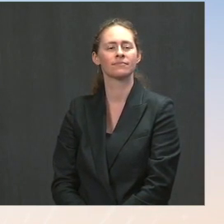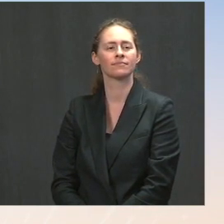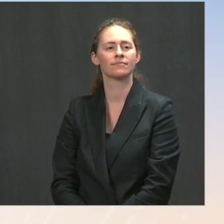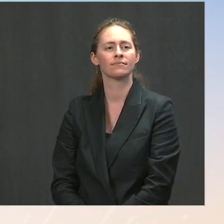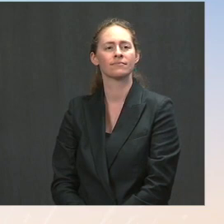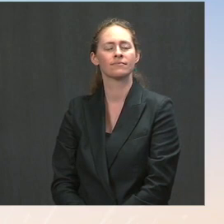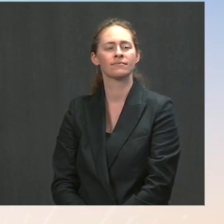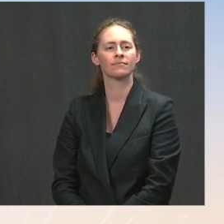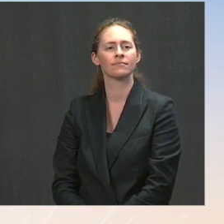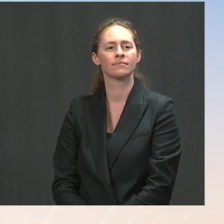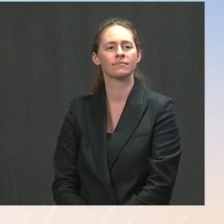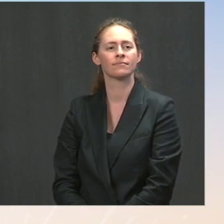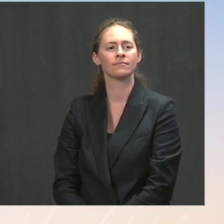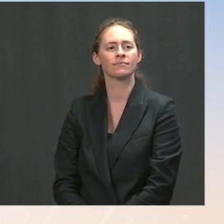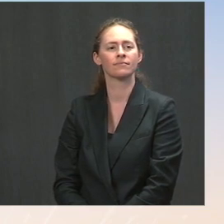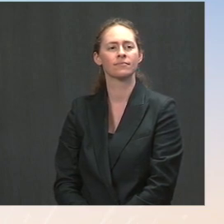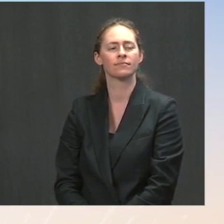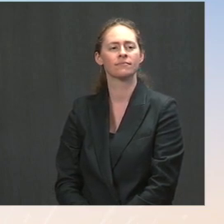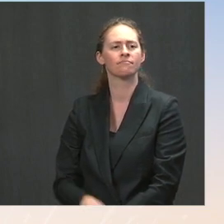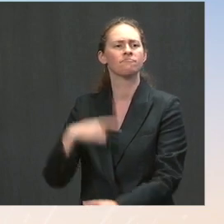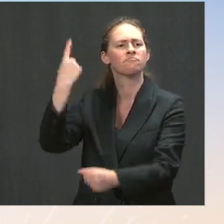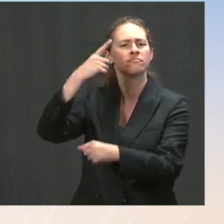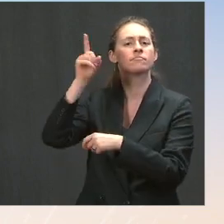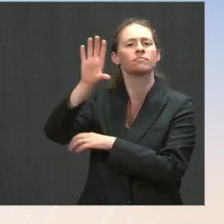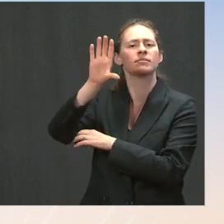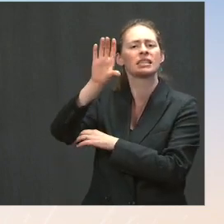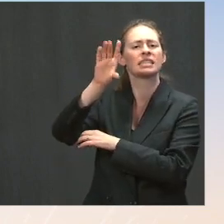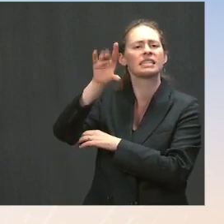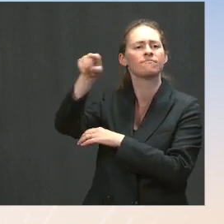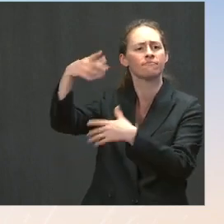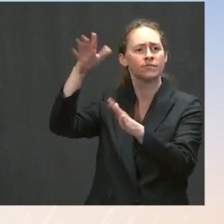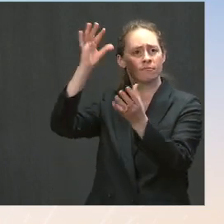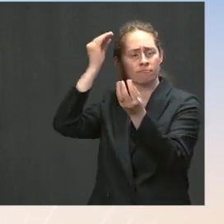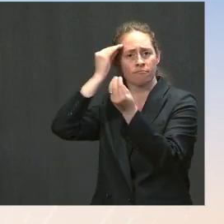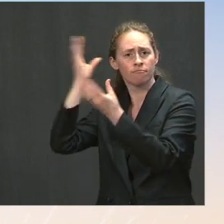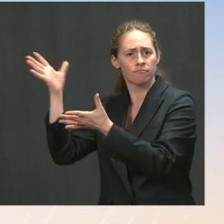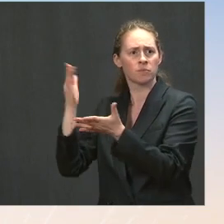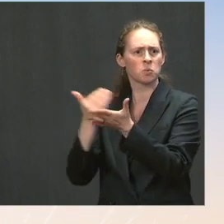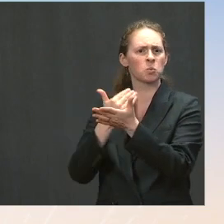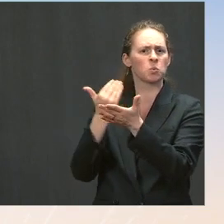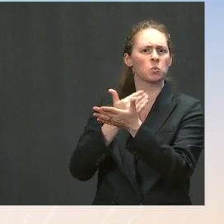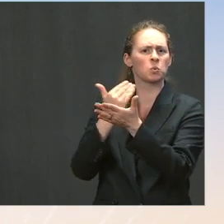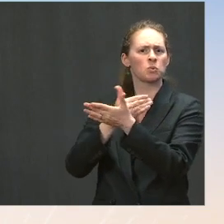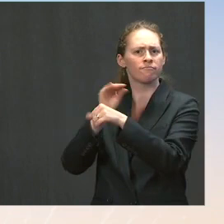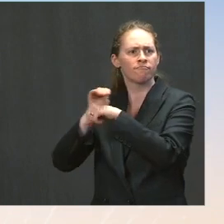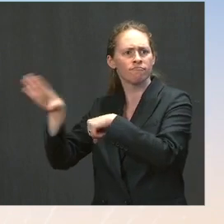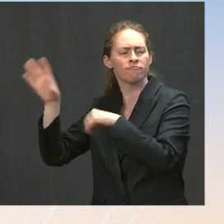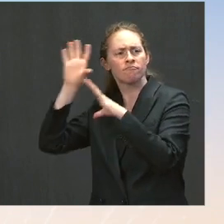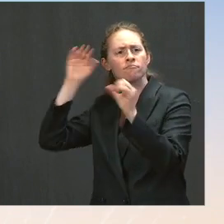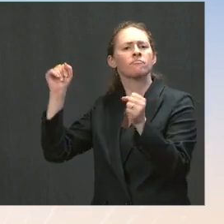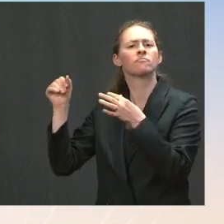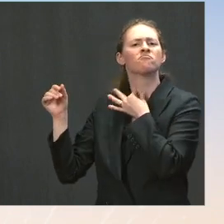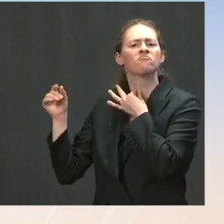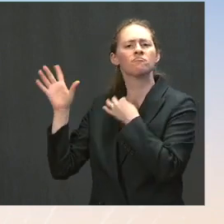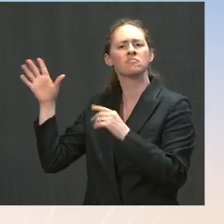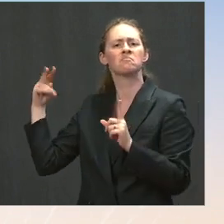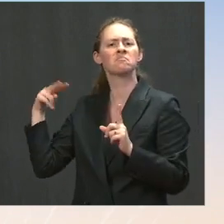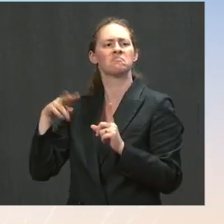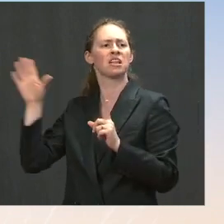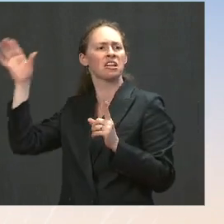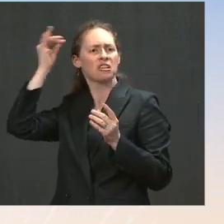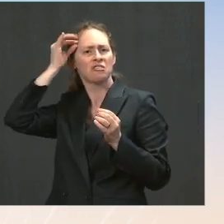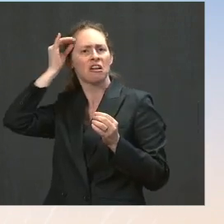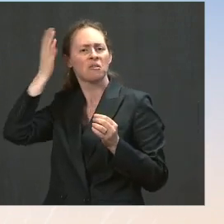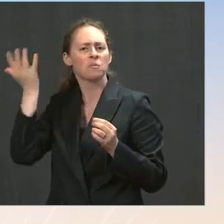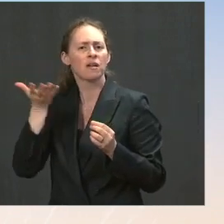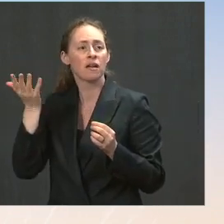his reaction? I mean, he welcomed the guidance back in May. What was his reaction this time? How concerned was he when he was